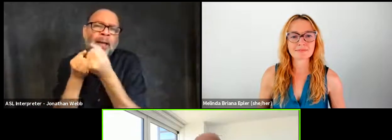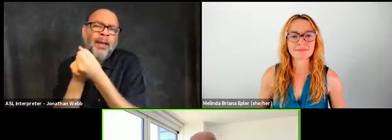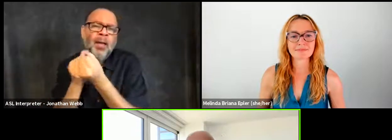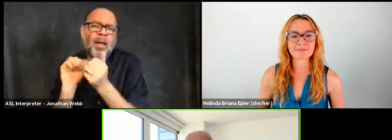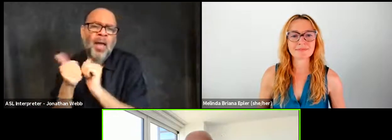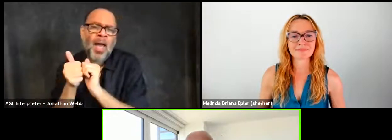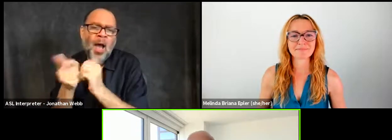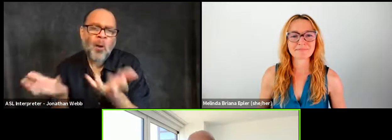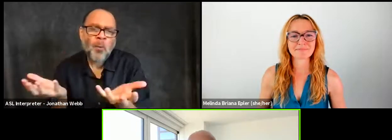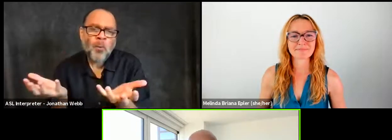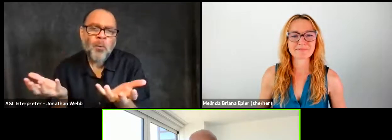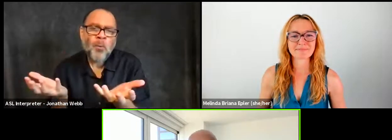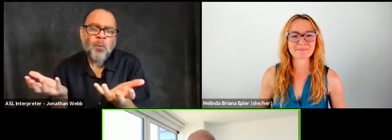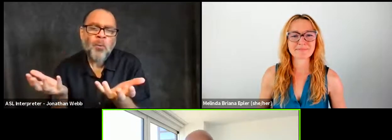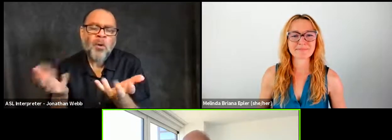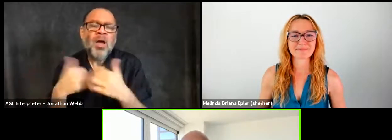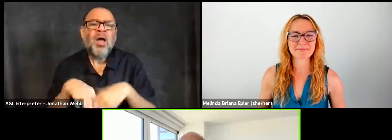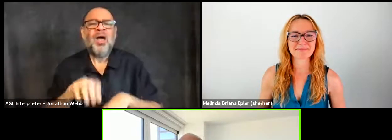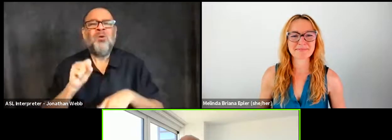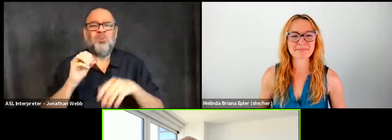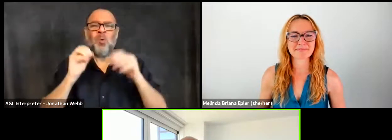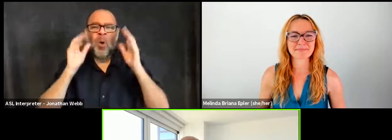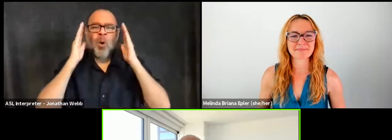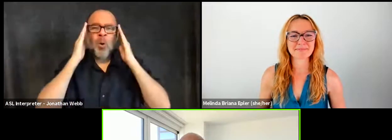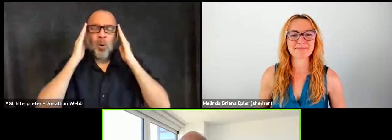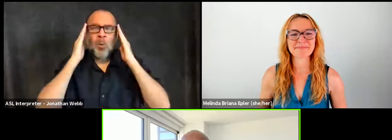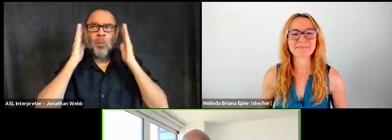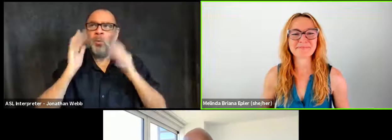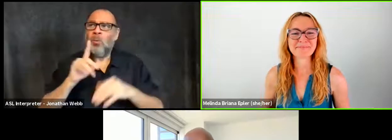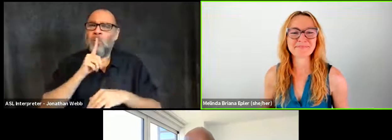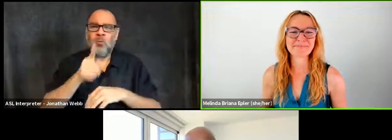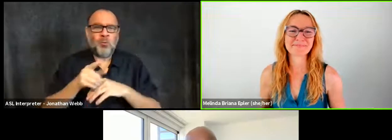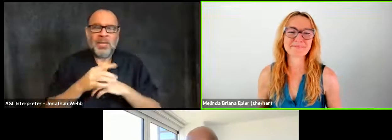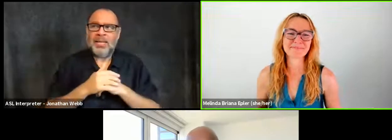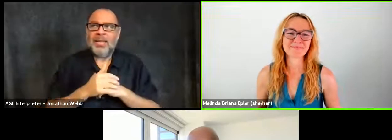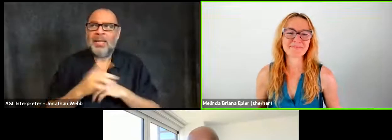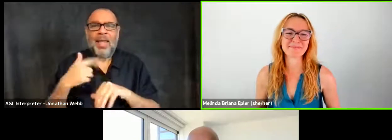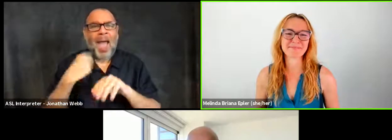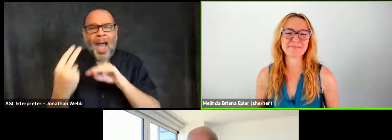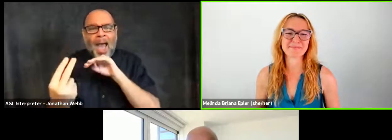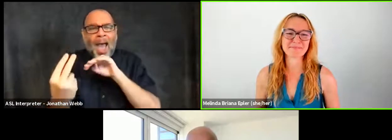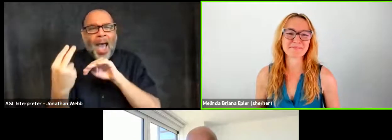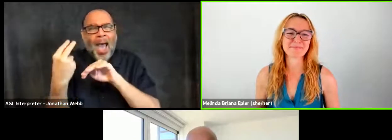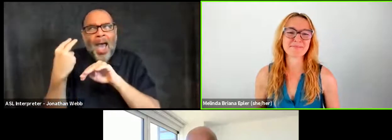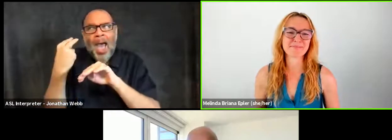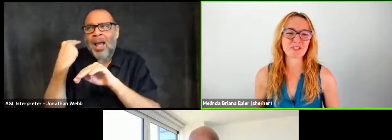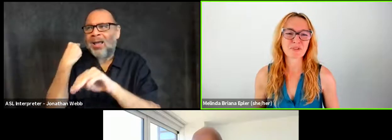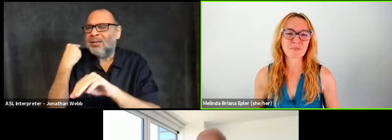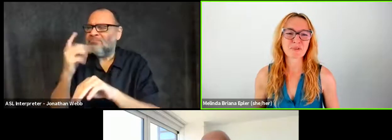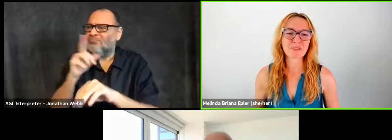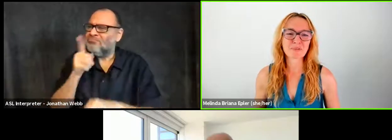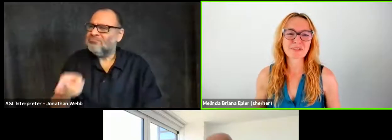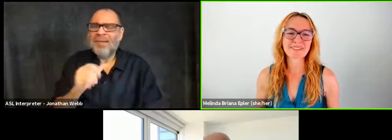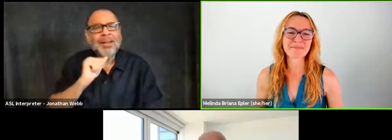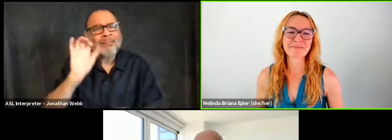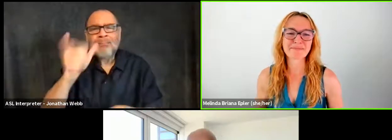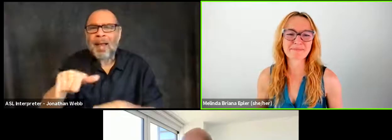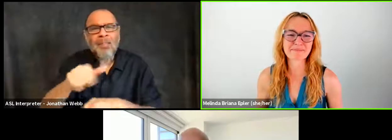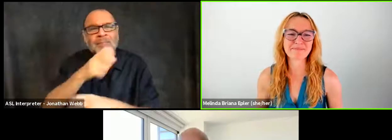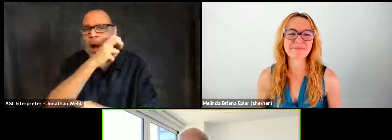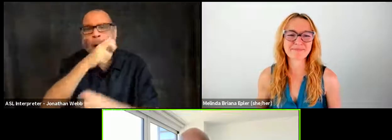D9 work we did over the years. It's not that hard. Just be a good human sometimes. Just gotta show up with